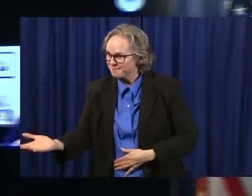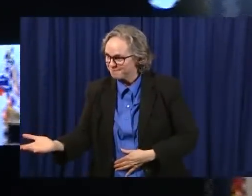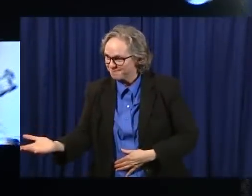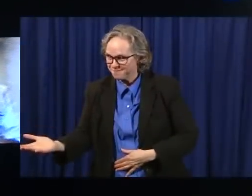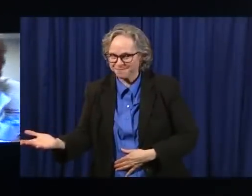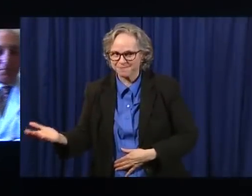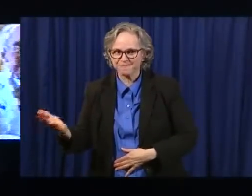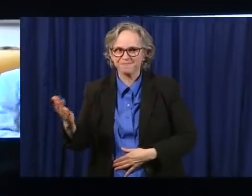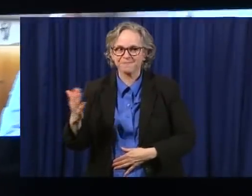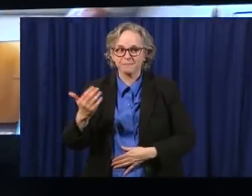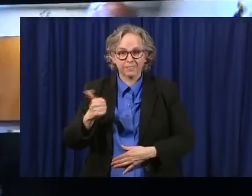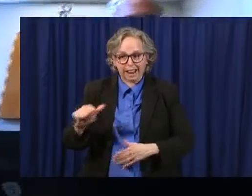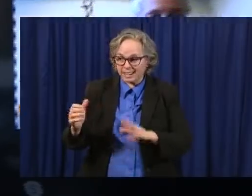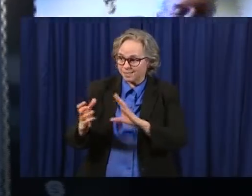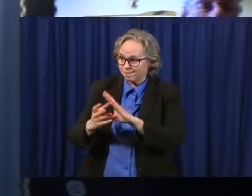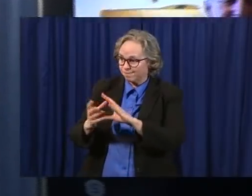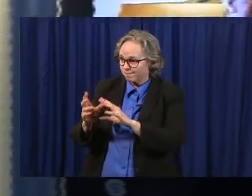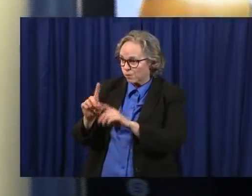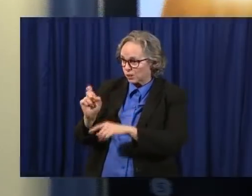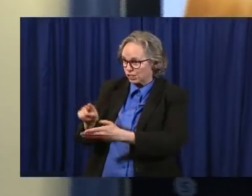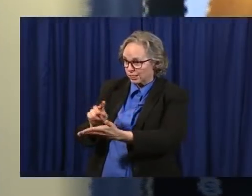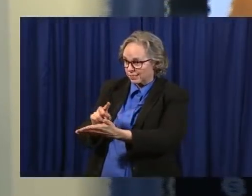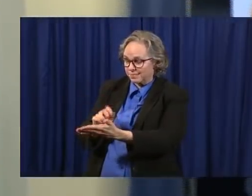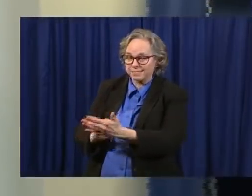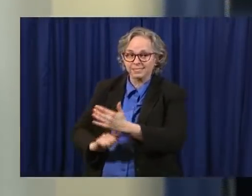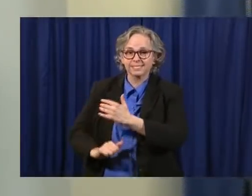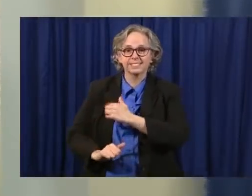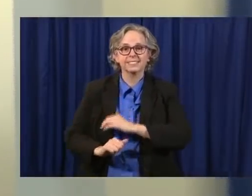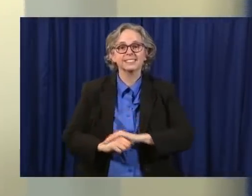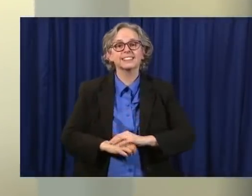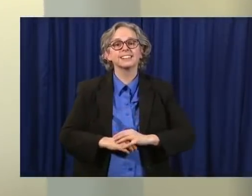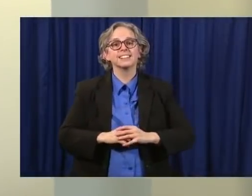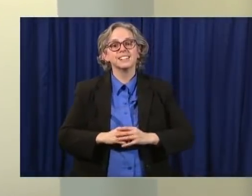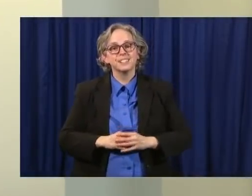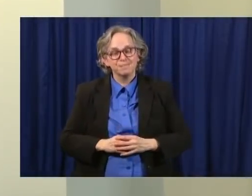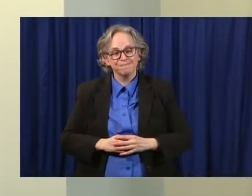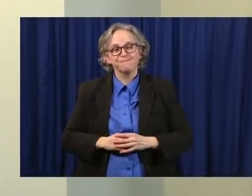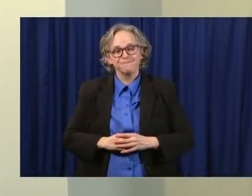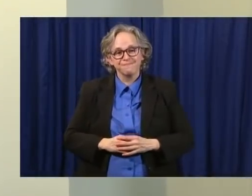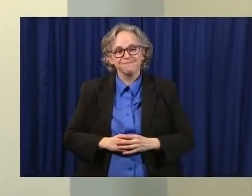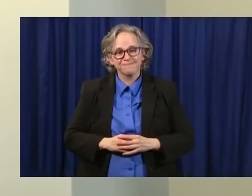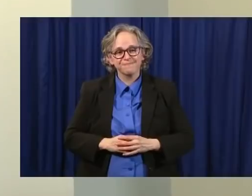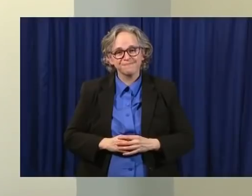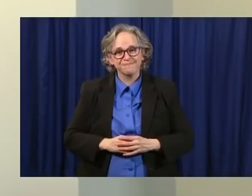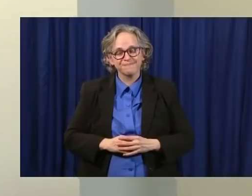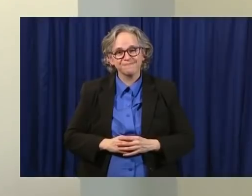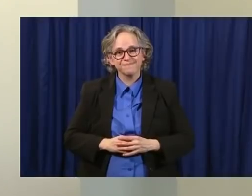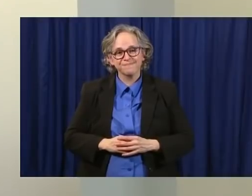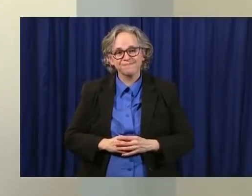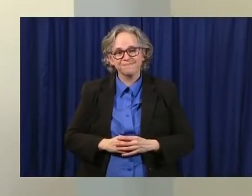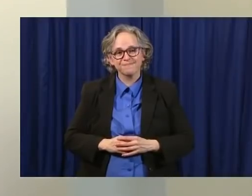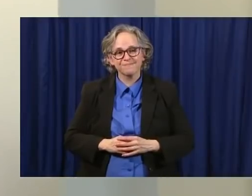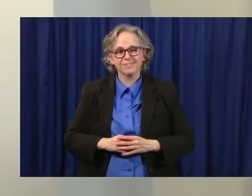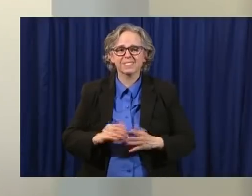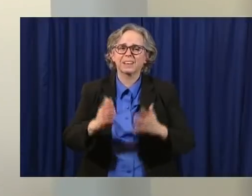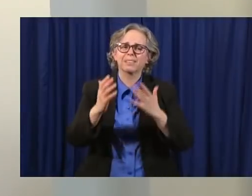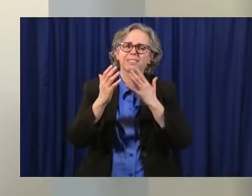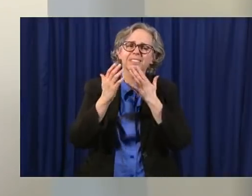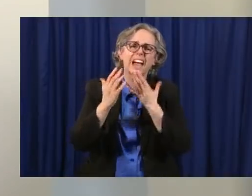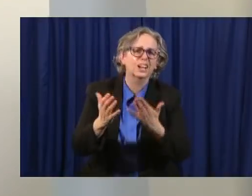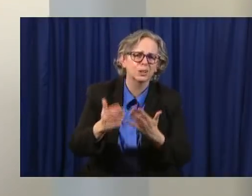all? No, I just really want to thank you, Director